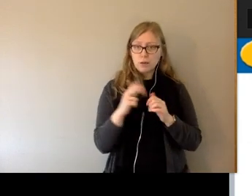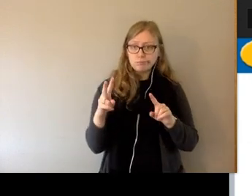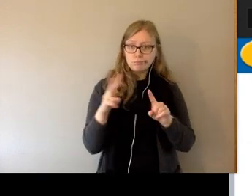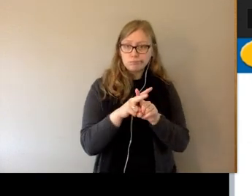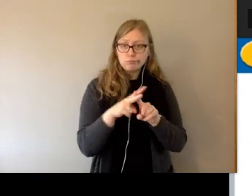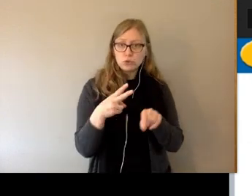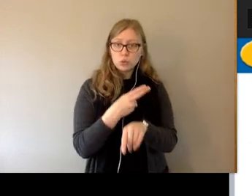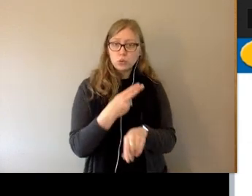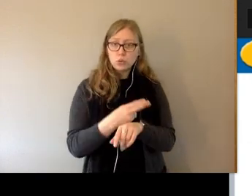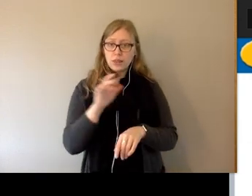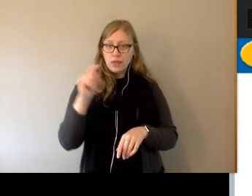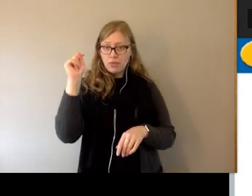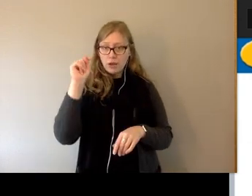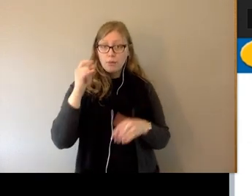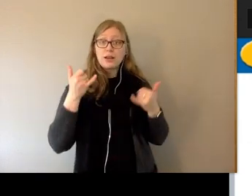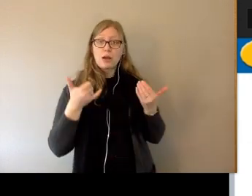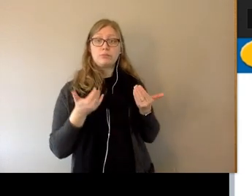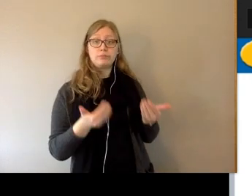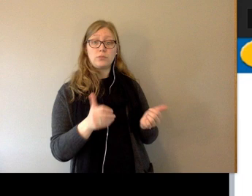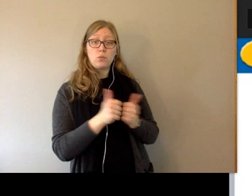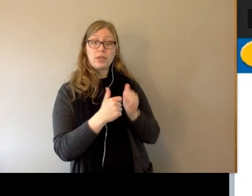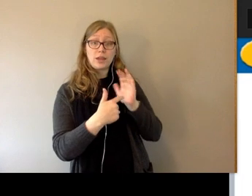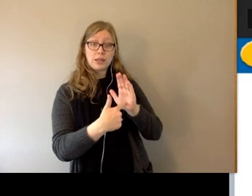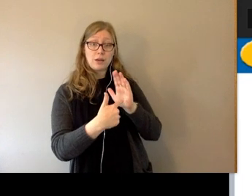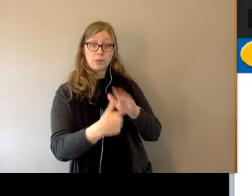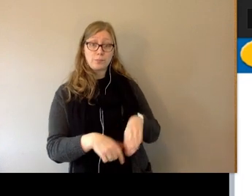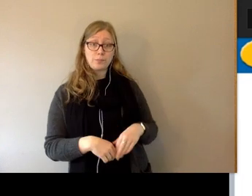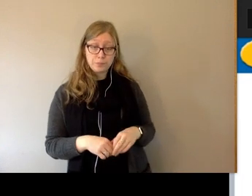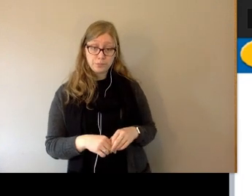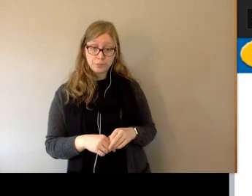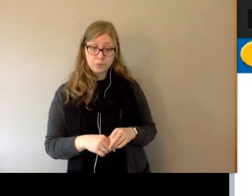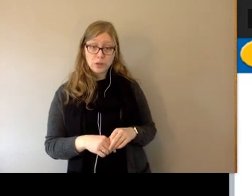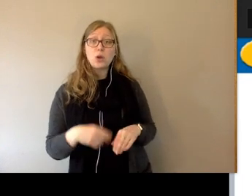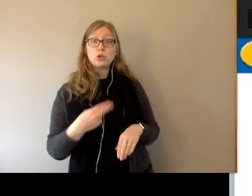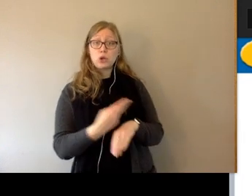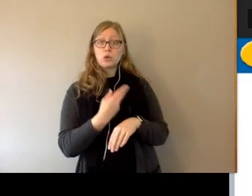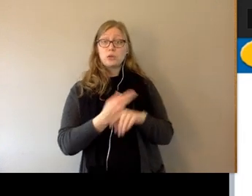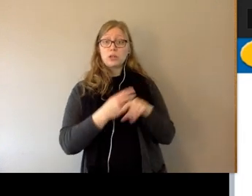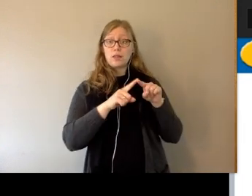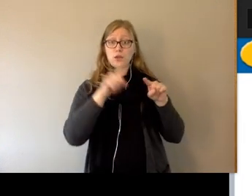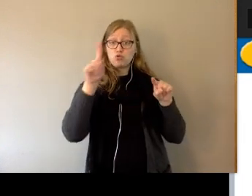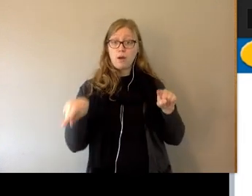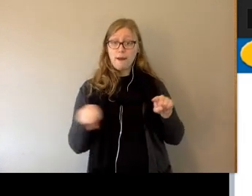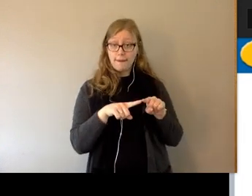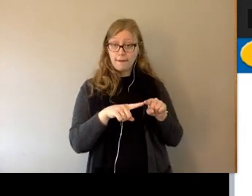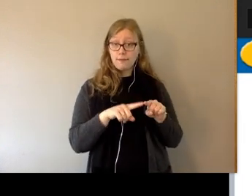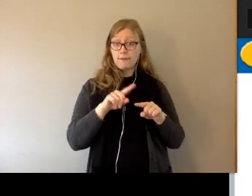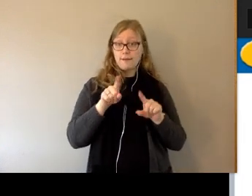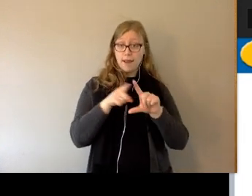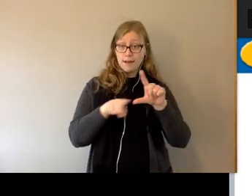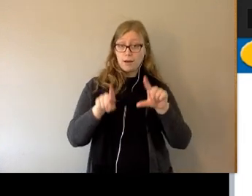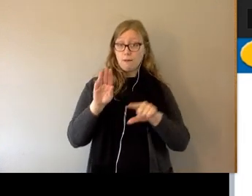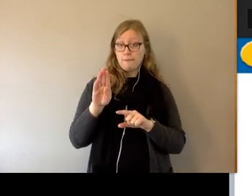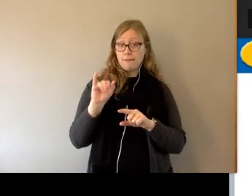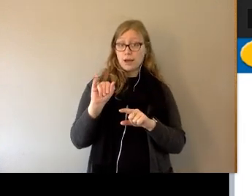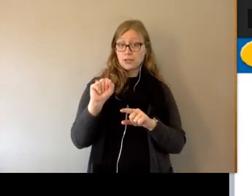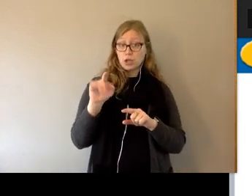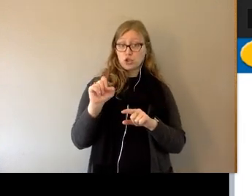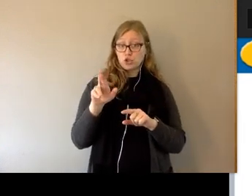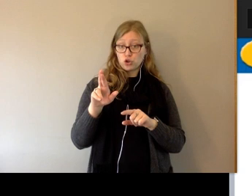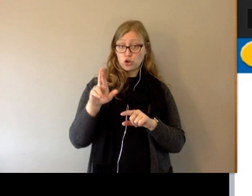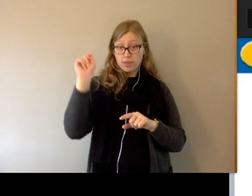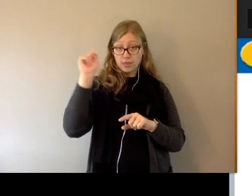So let's do an example. And so using the triangle angle bisector theorem, and they want us to find the lengths PS and SR.